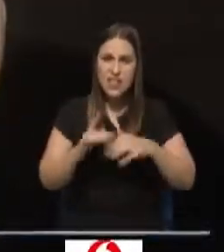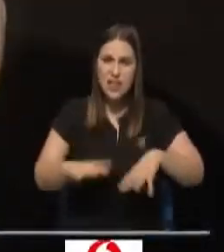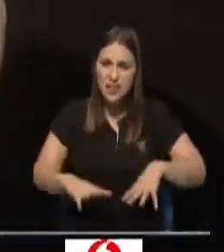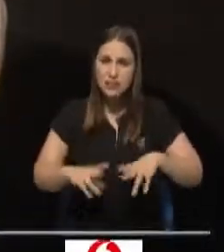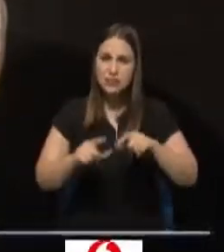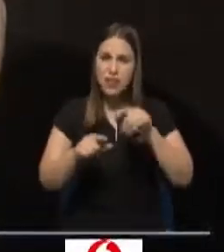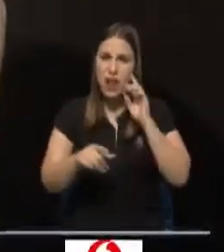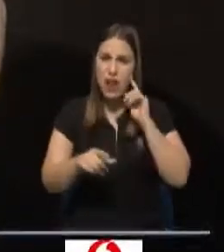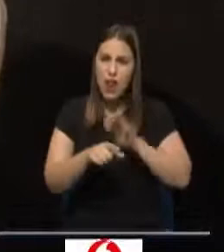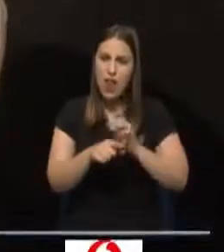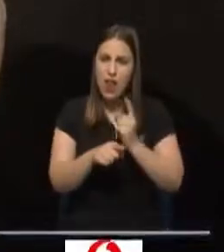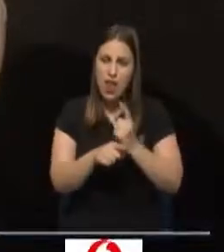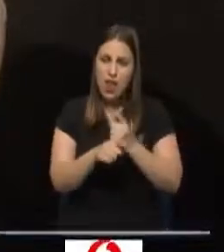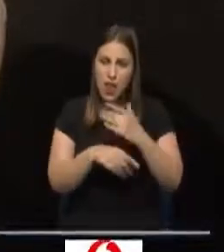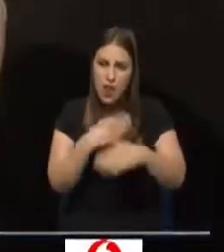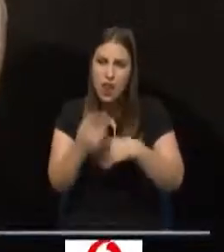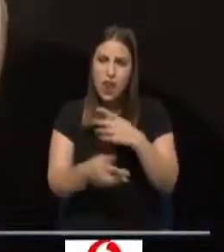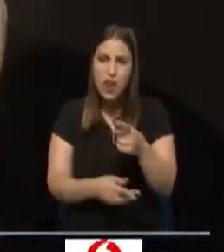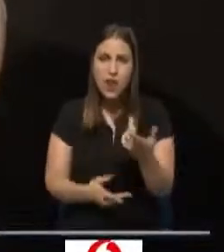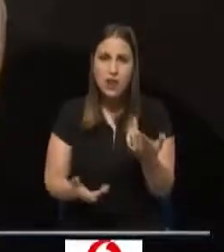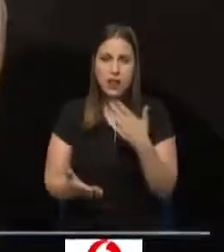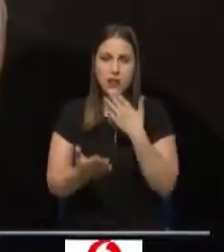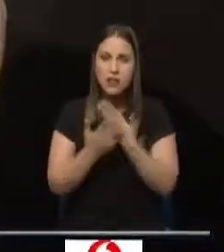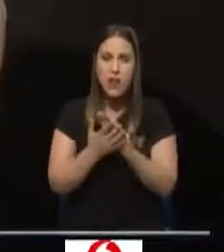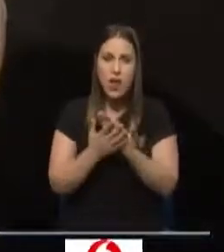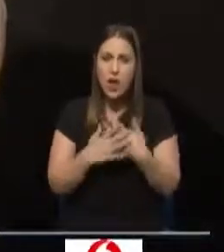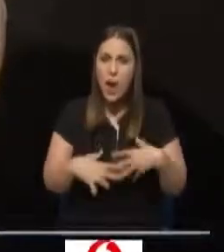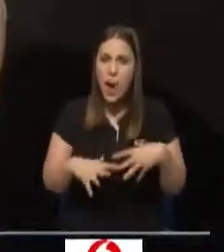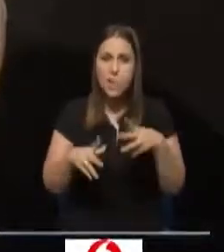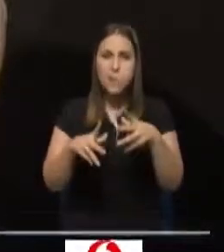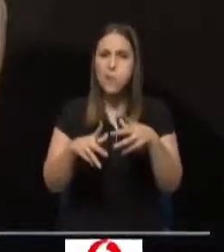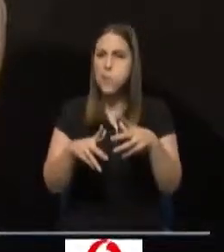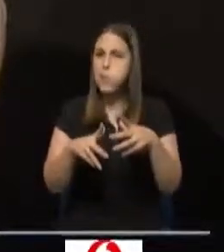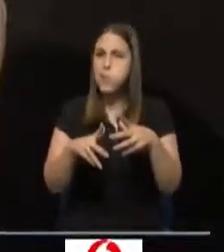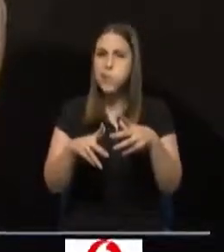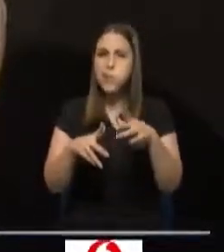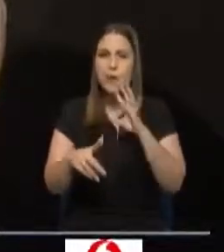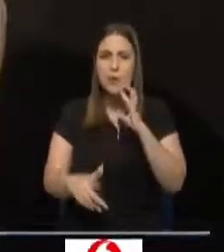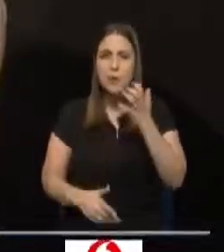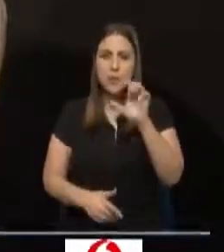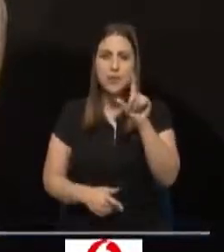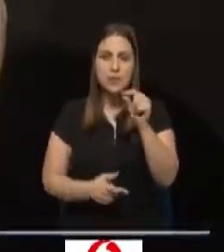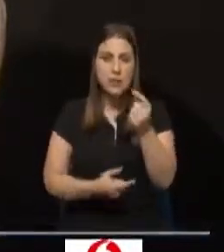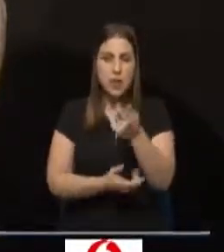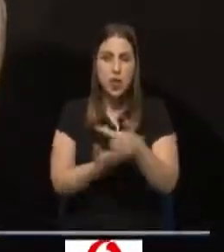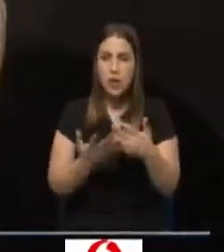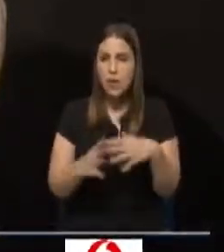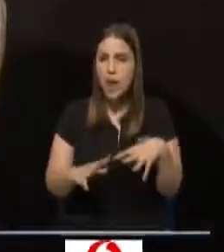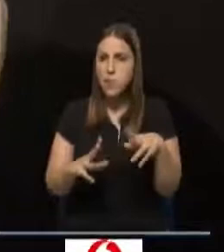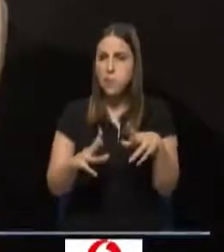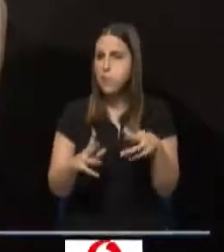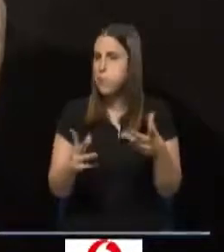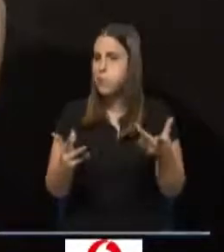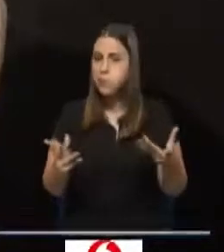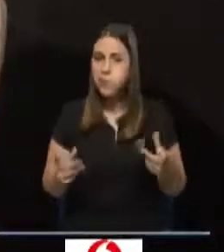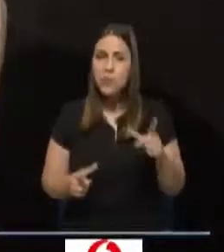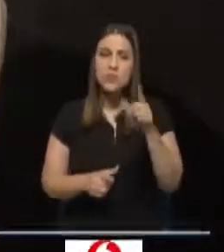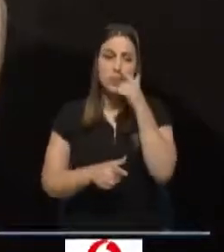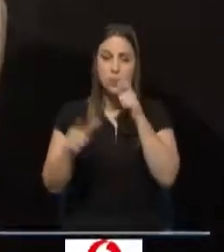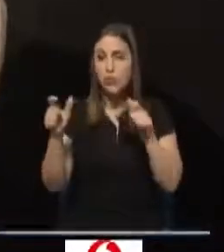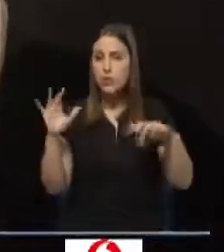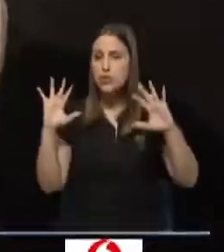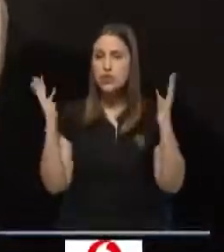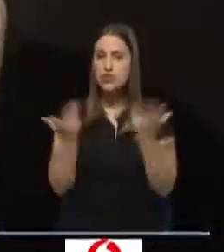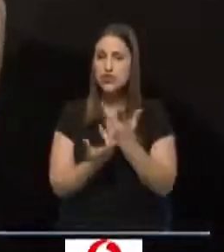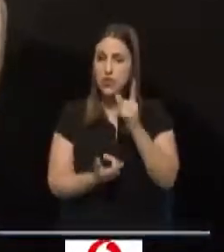the profitability for the industry is critical for the development of the country and the economy,